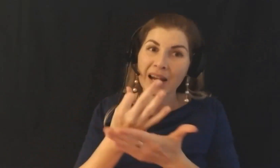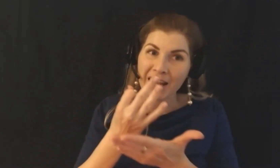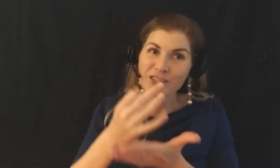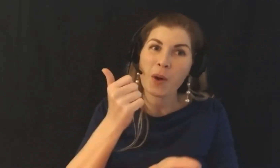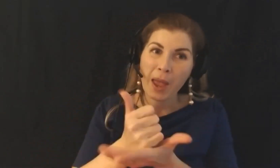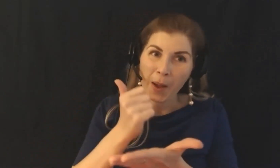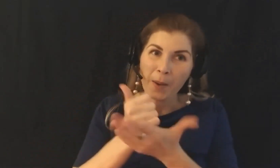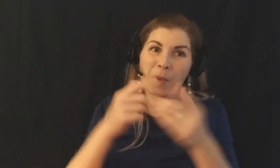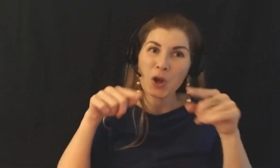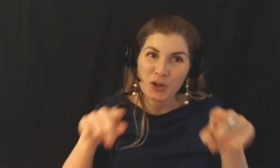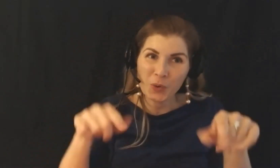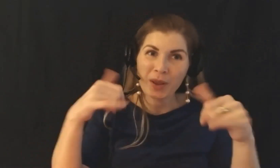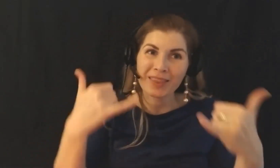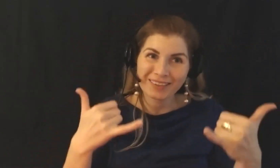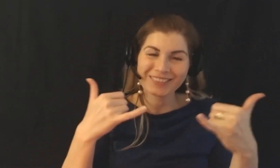this.